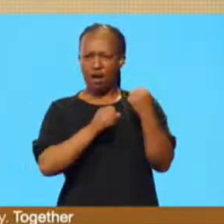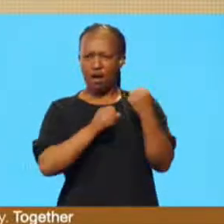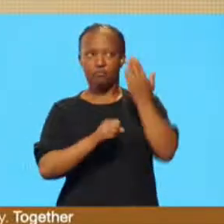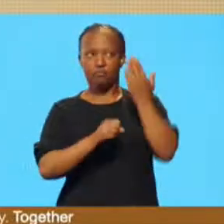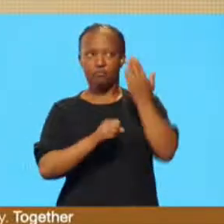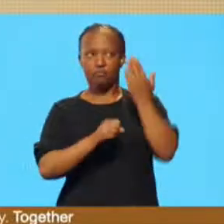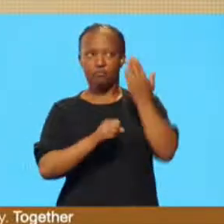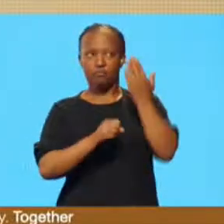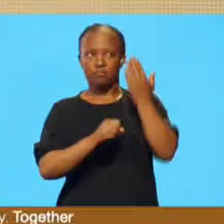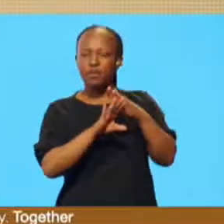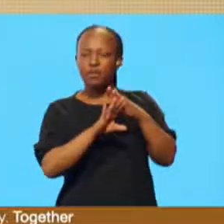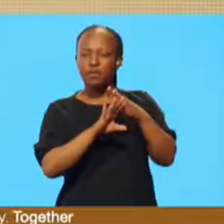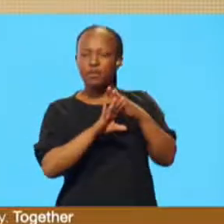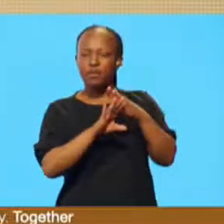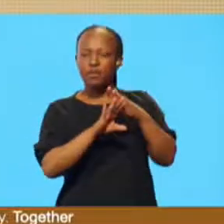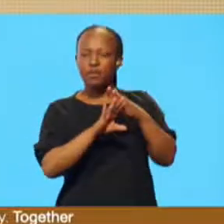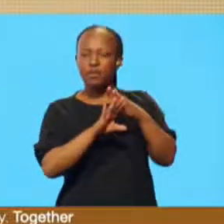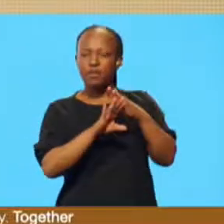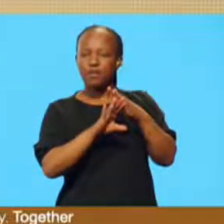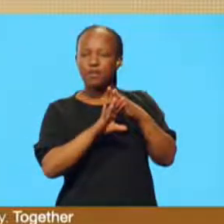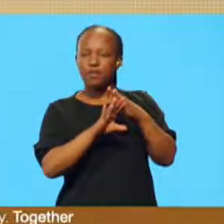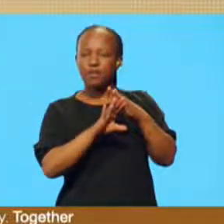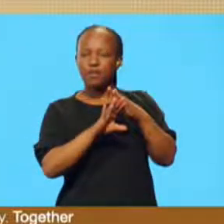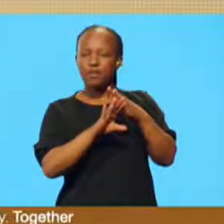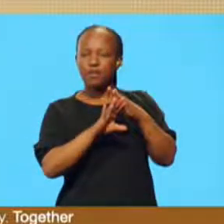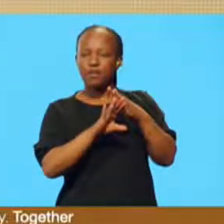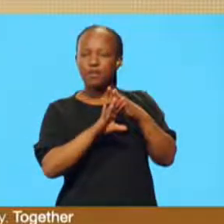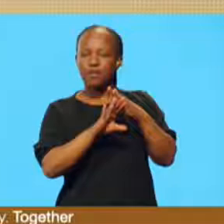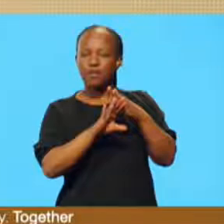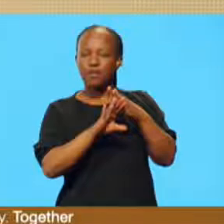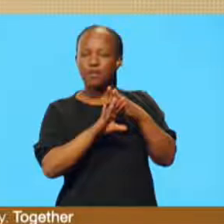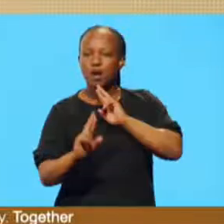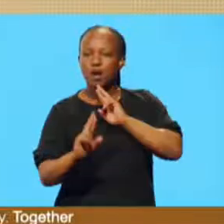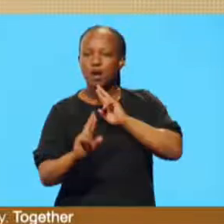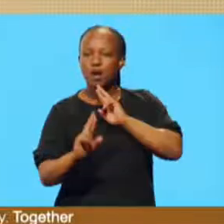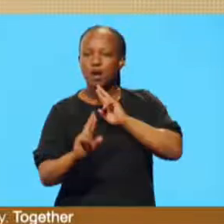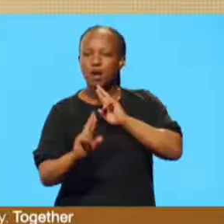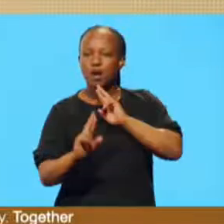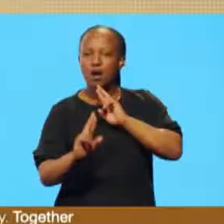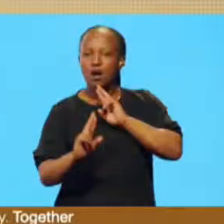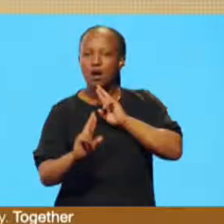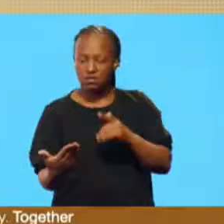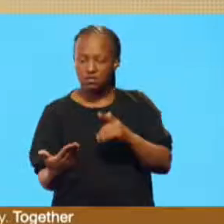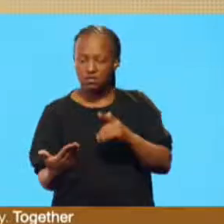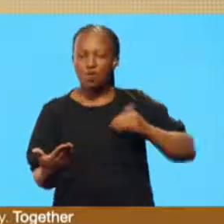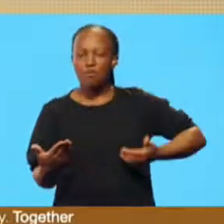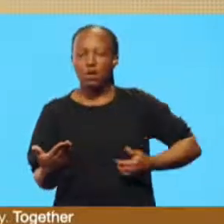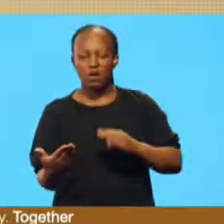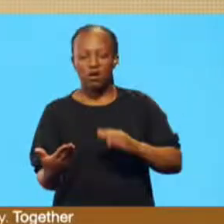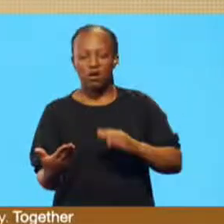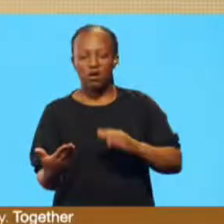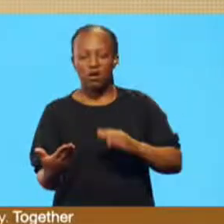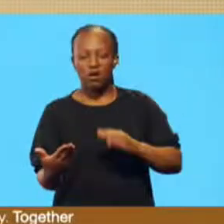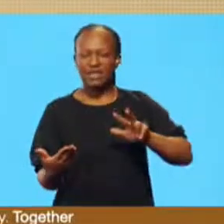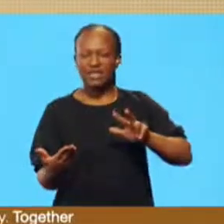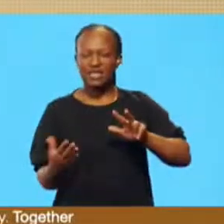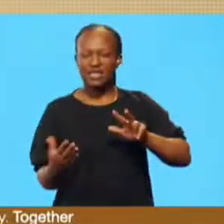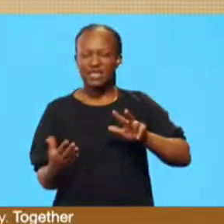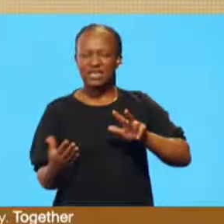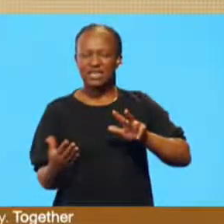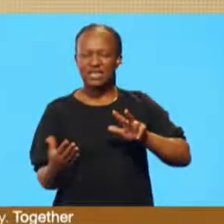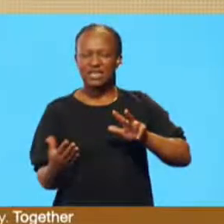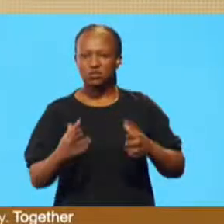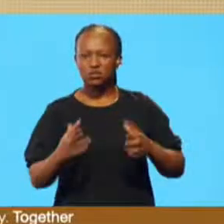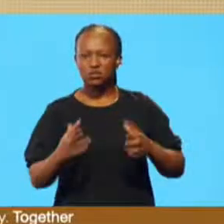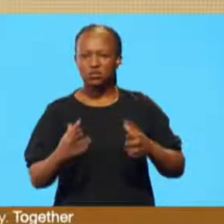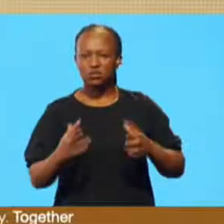an investigative report about the 48 women who were forcibly sterilized. Okay, who were forcibly